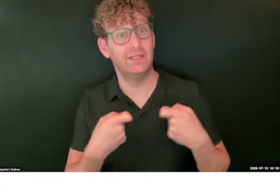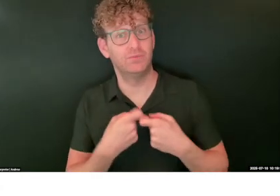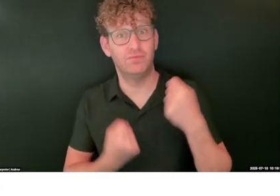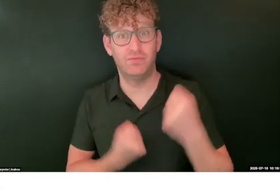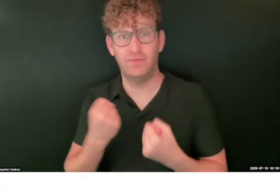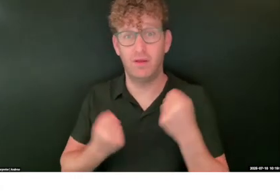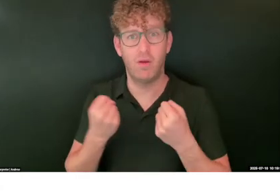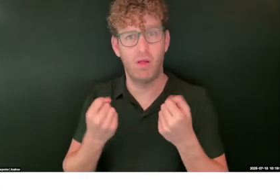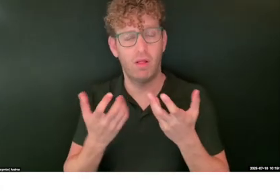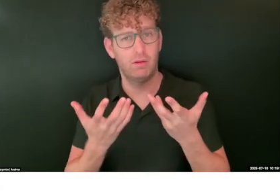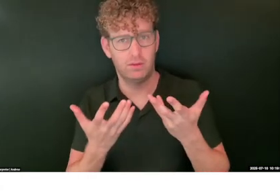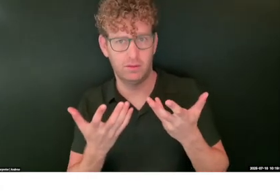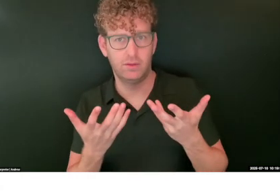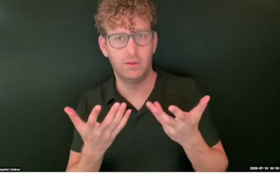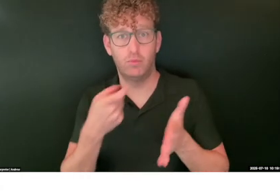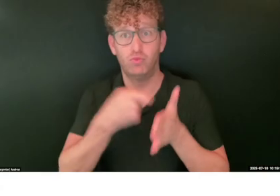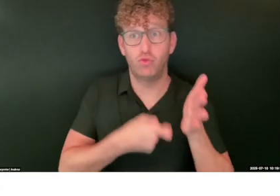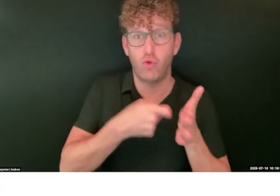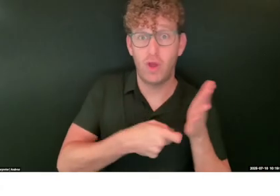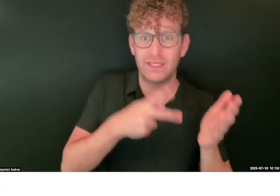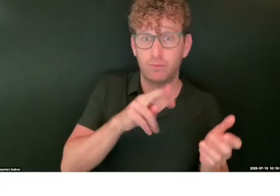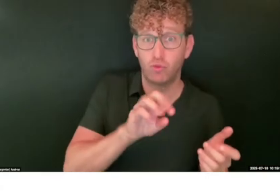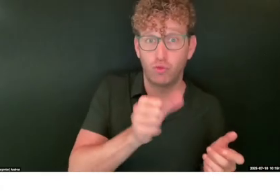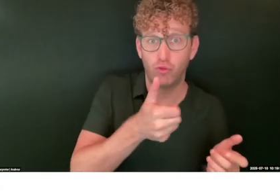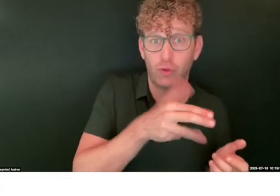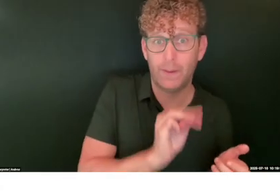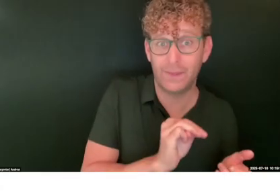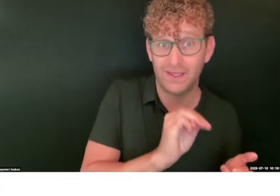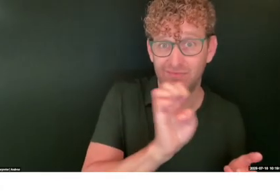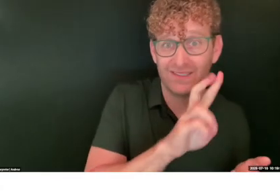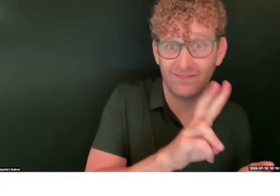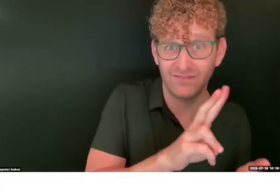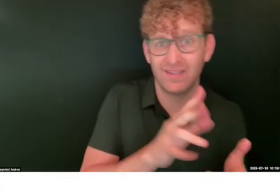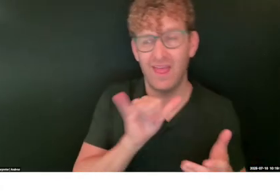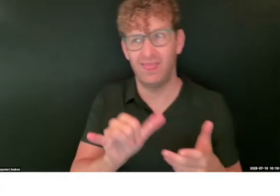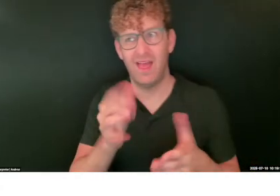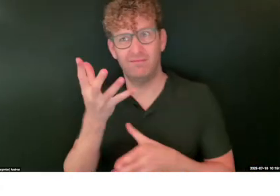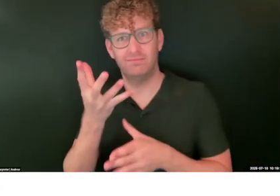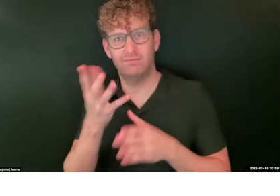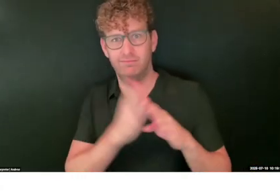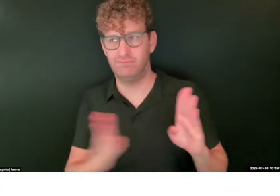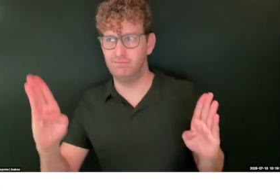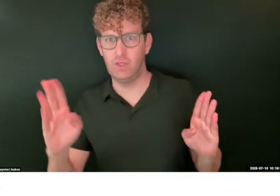EV and this gap between used vehicle prices and new vehicle prices.